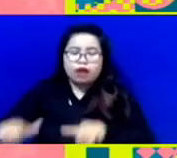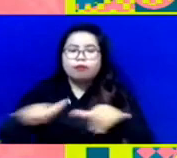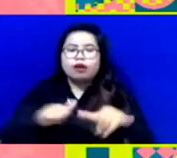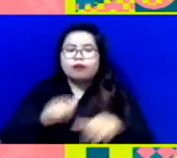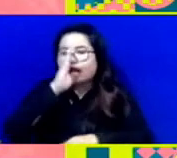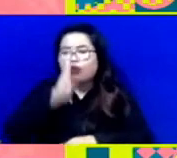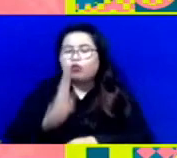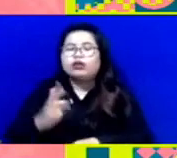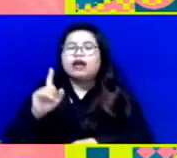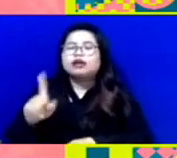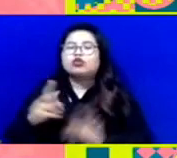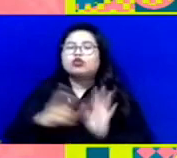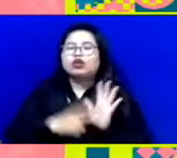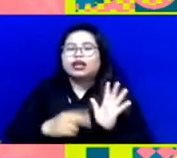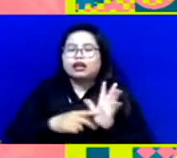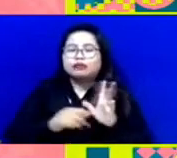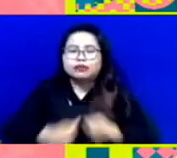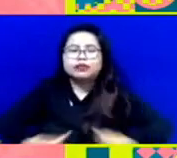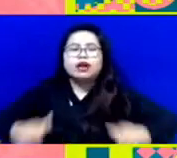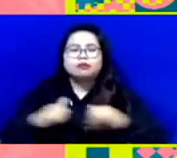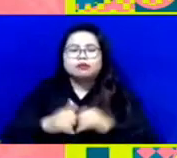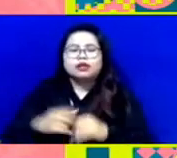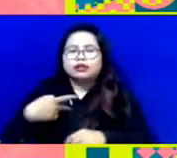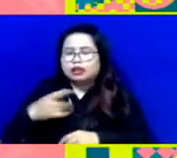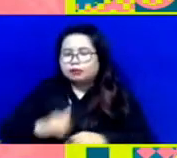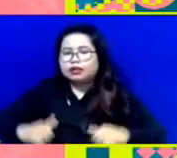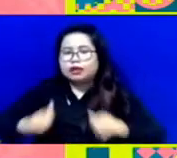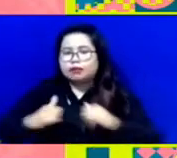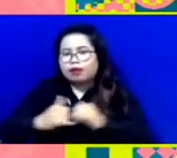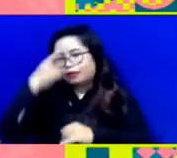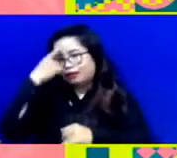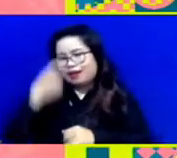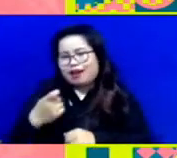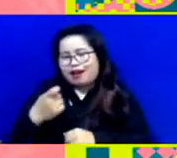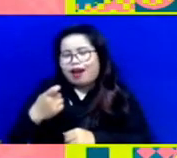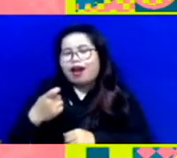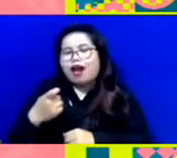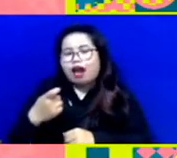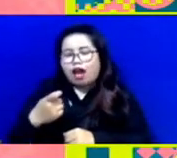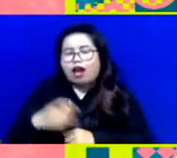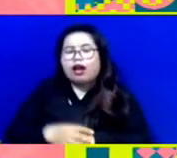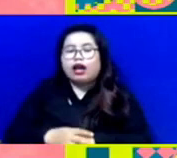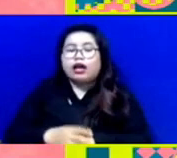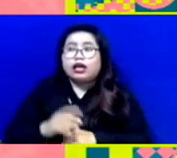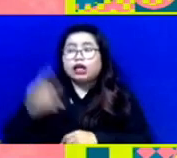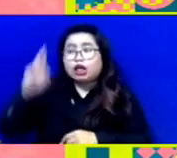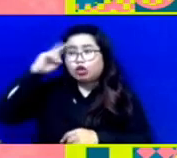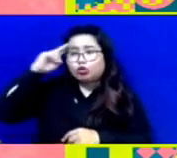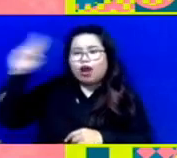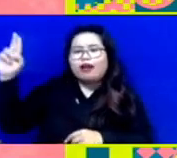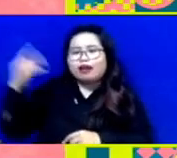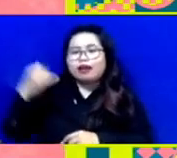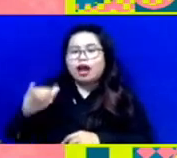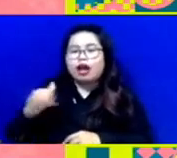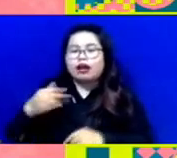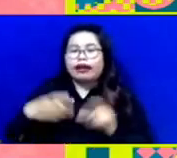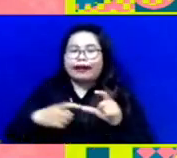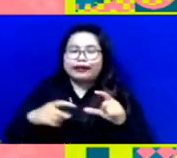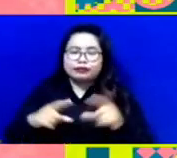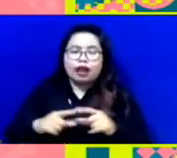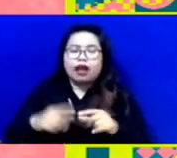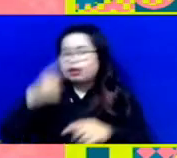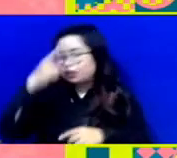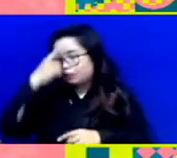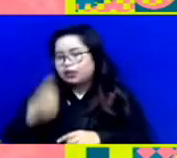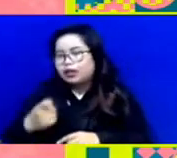according to Soekarno, by saying ketuhanan yang maha esa, a belief in one God, this is actually